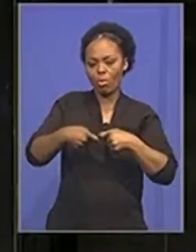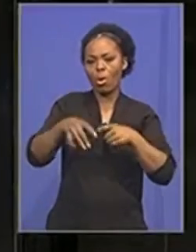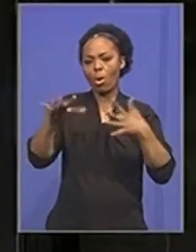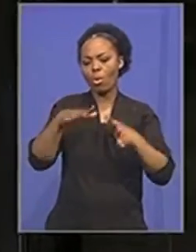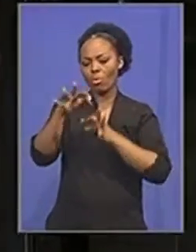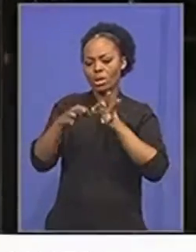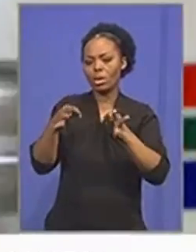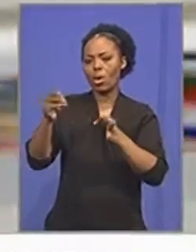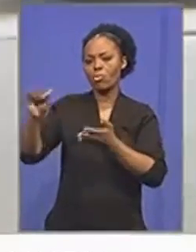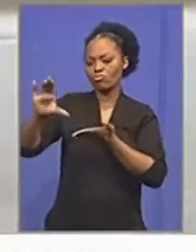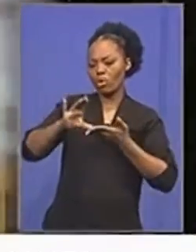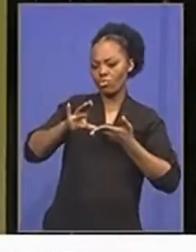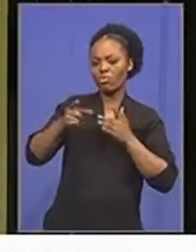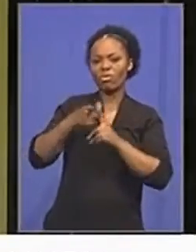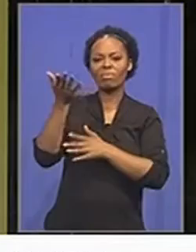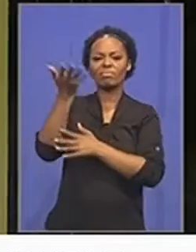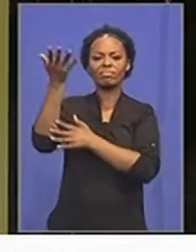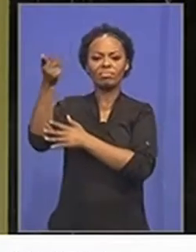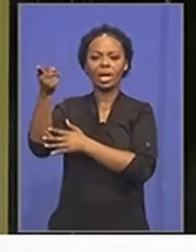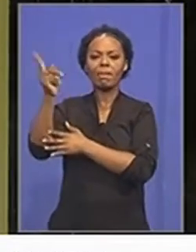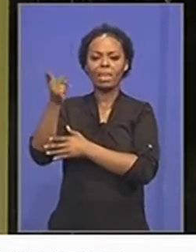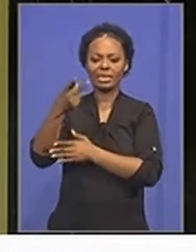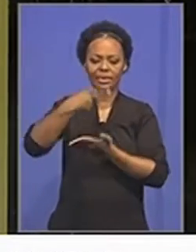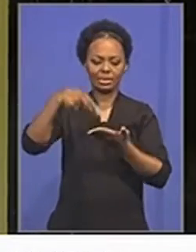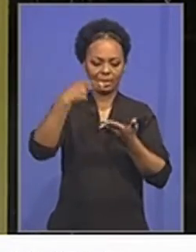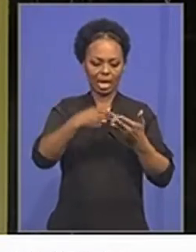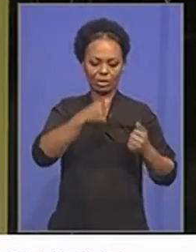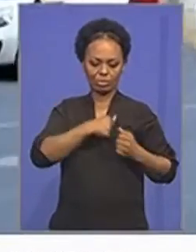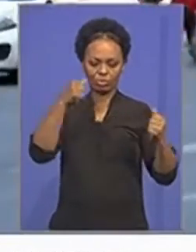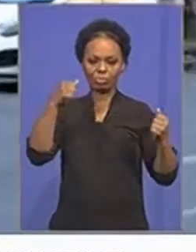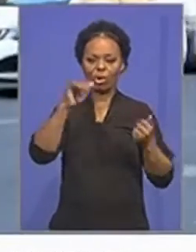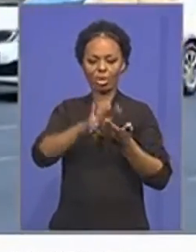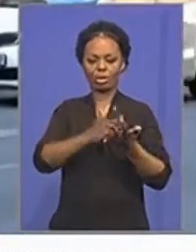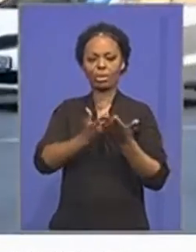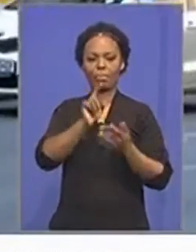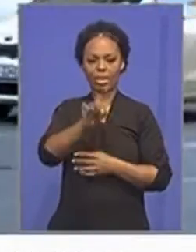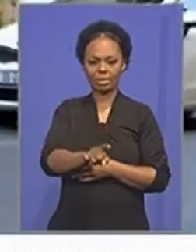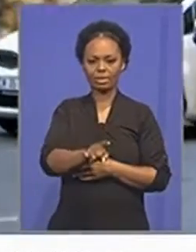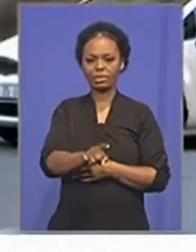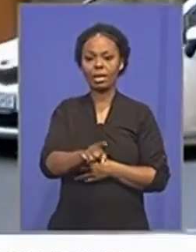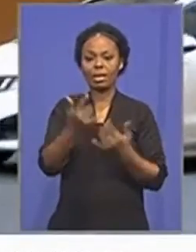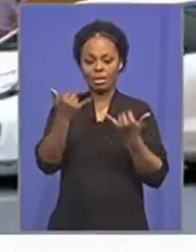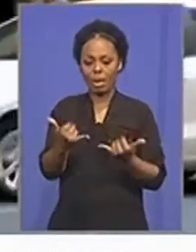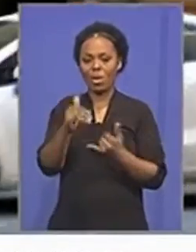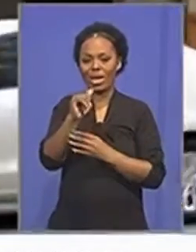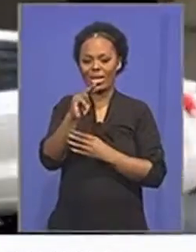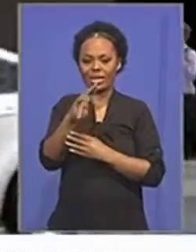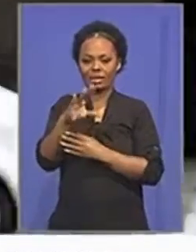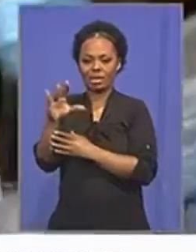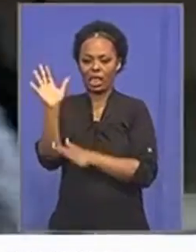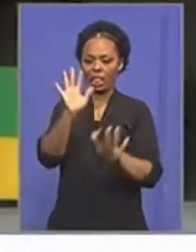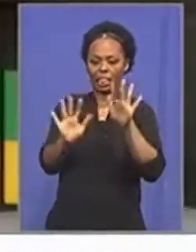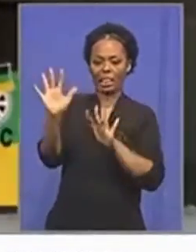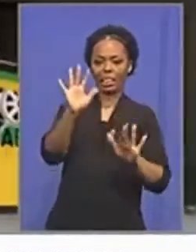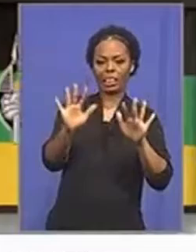o saenwe, ANC e se le mathateng a ho haellwa ke tjhelete. Ha se la pele hore mokga o fumane o le bothateng